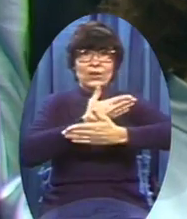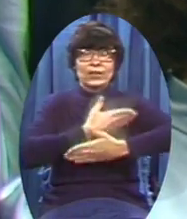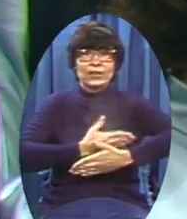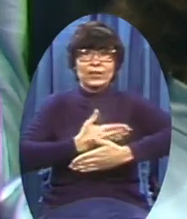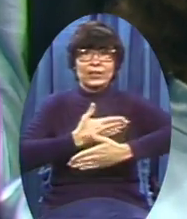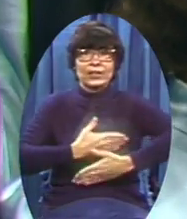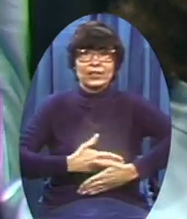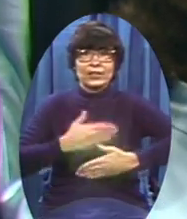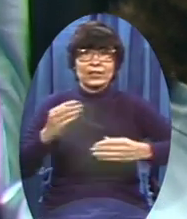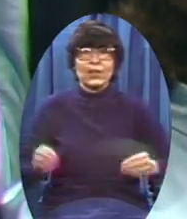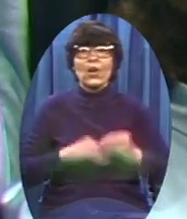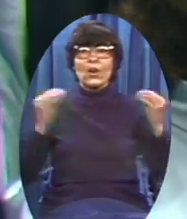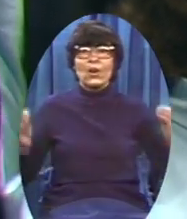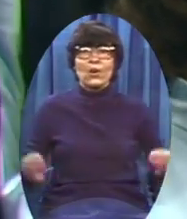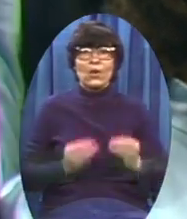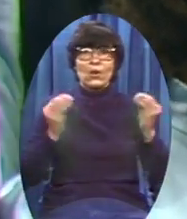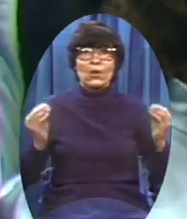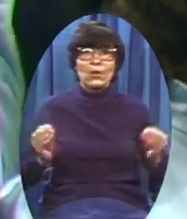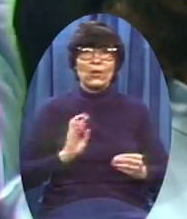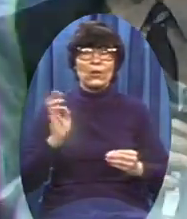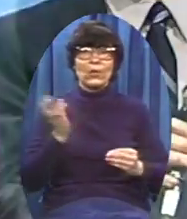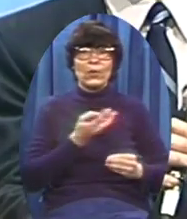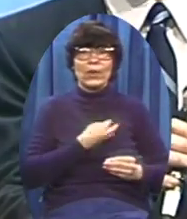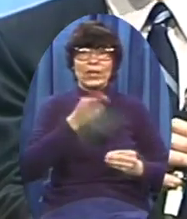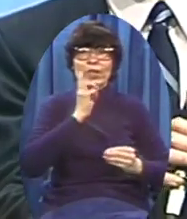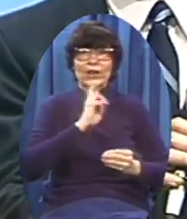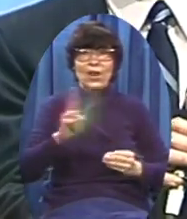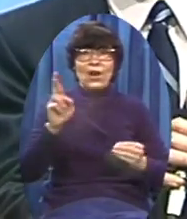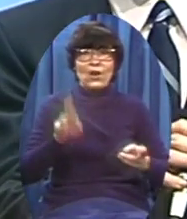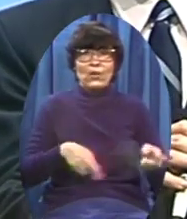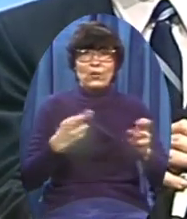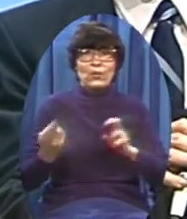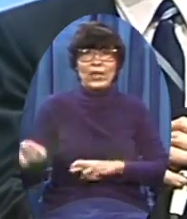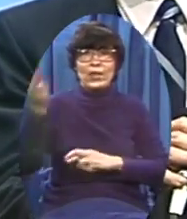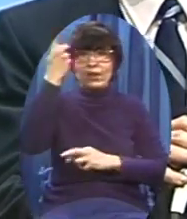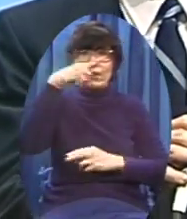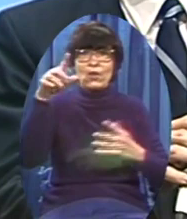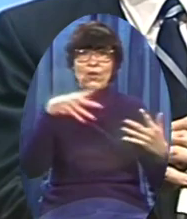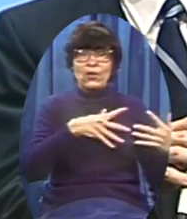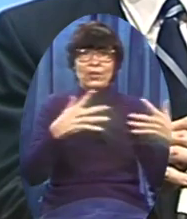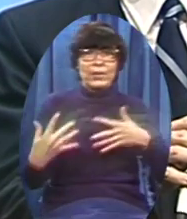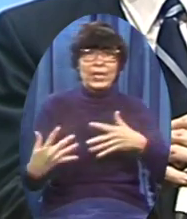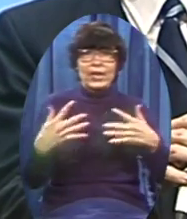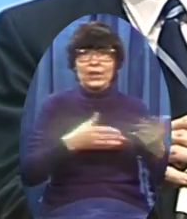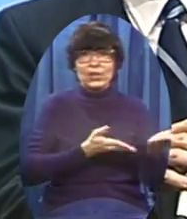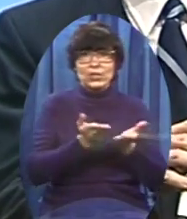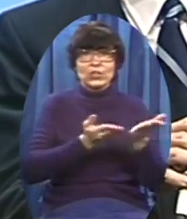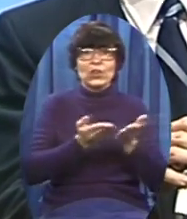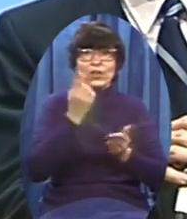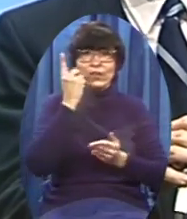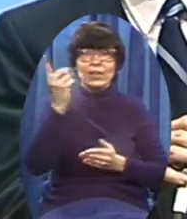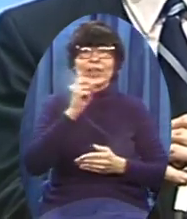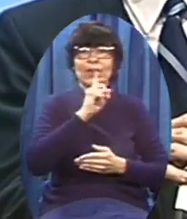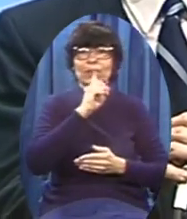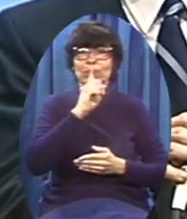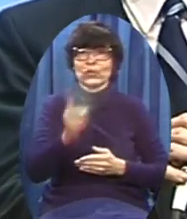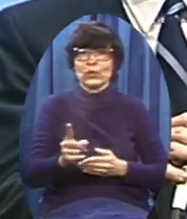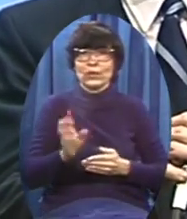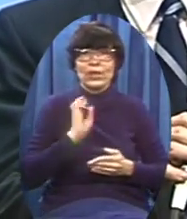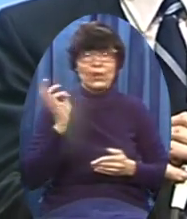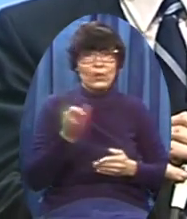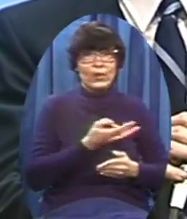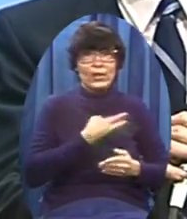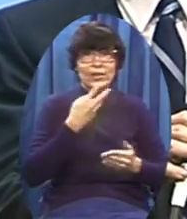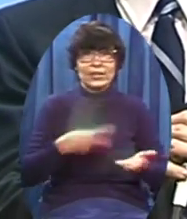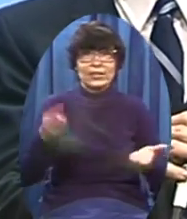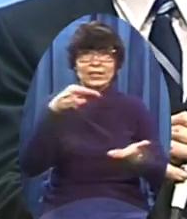fully in His sight, ready for the battle, serving willingly. We stand